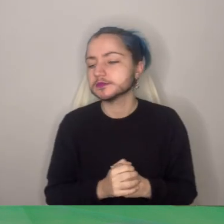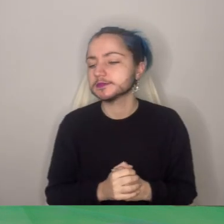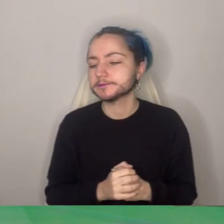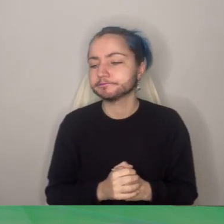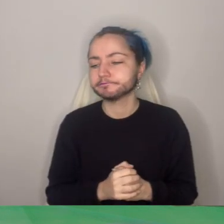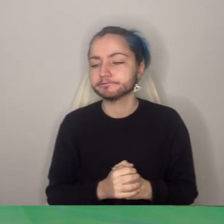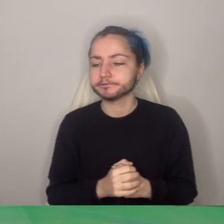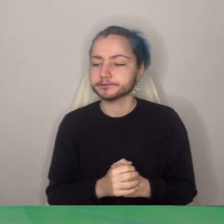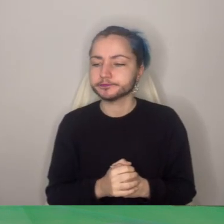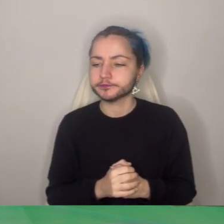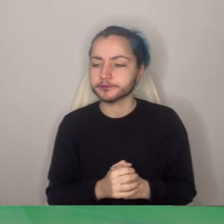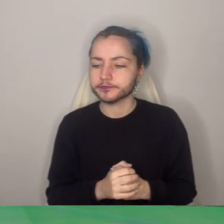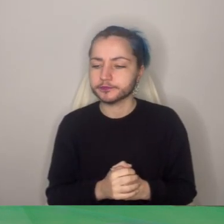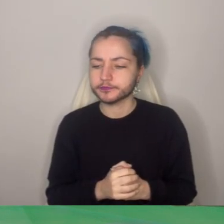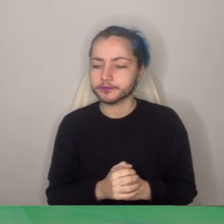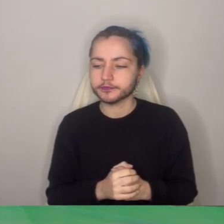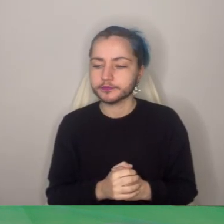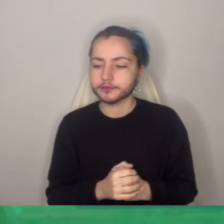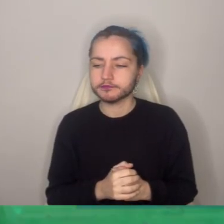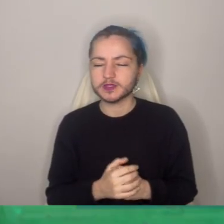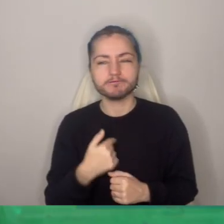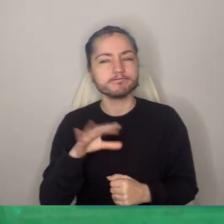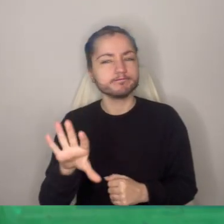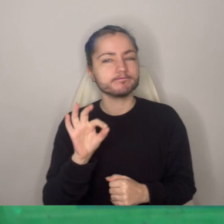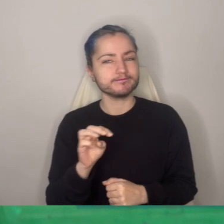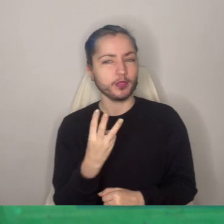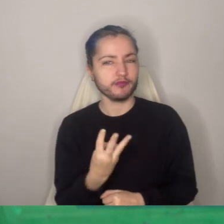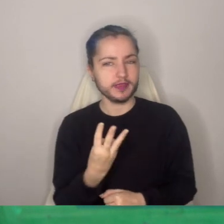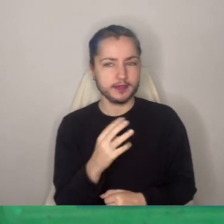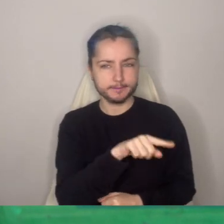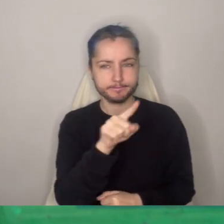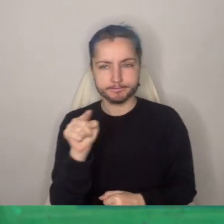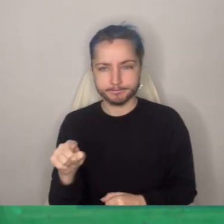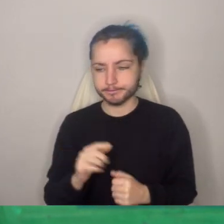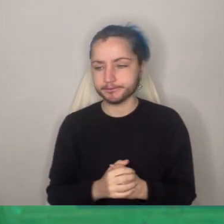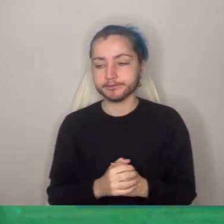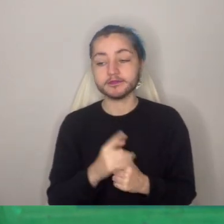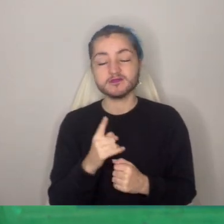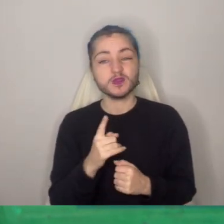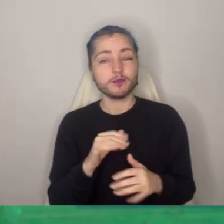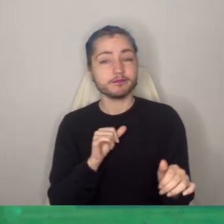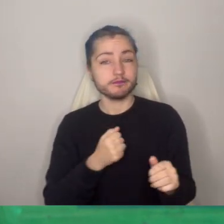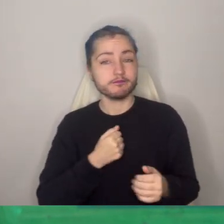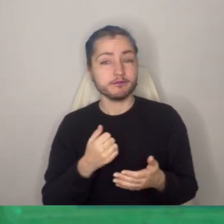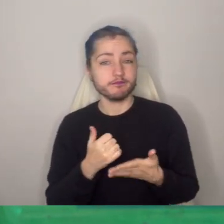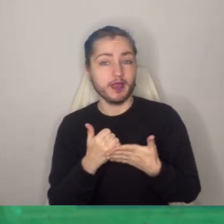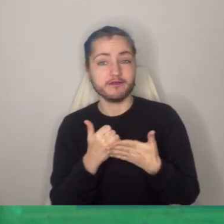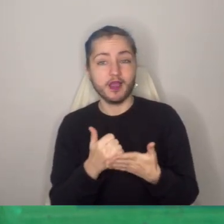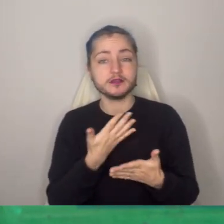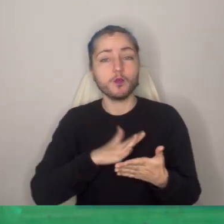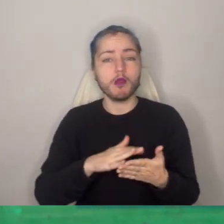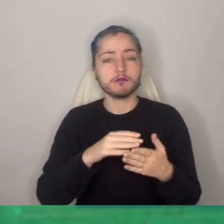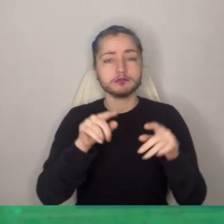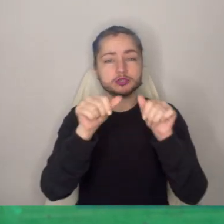I might go for these three. And you want to choose some which are curved on the